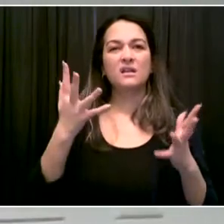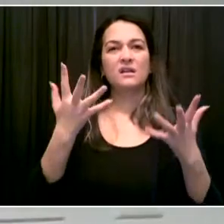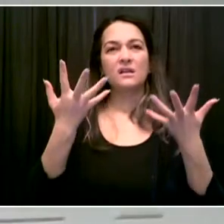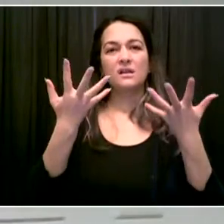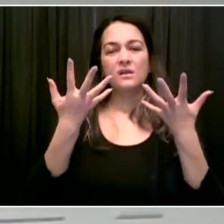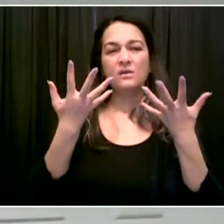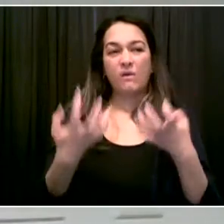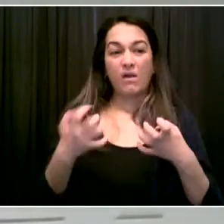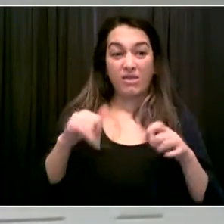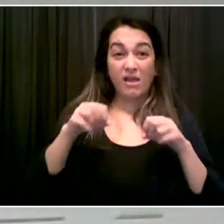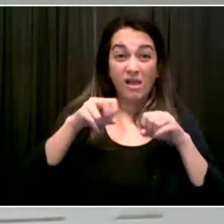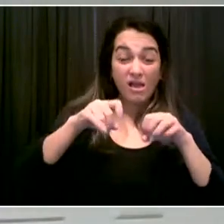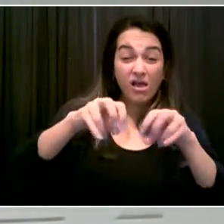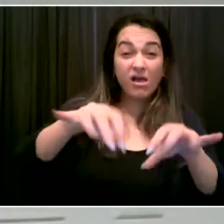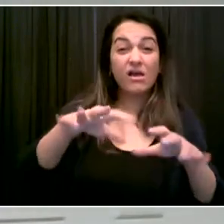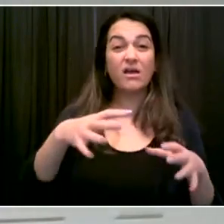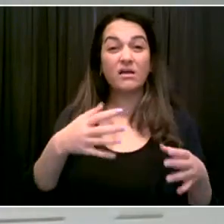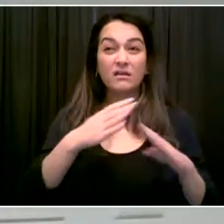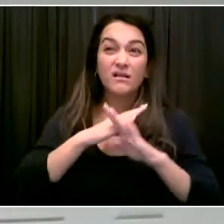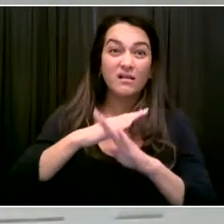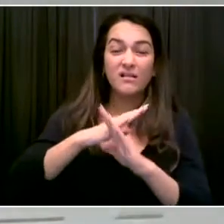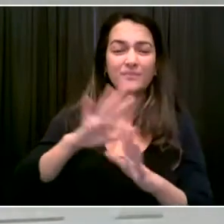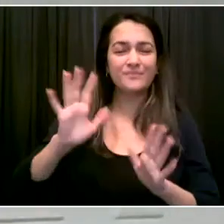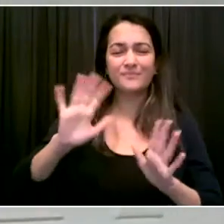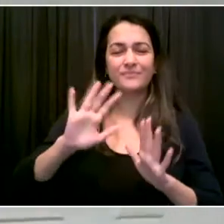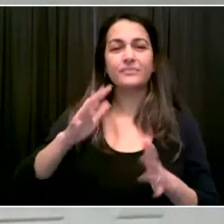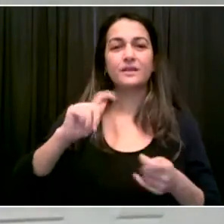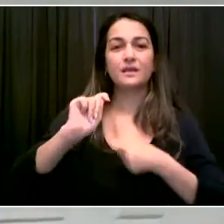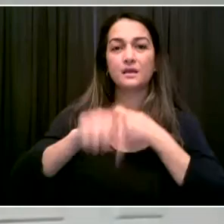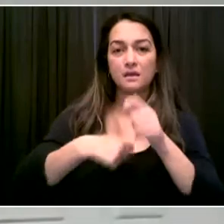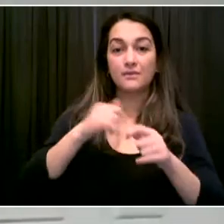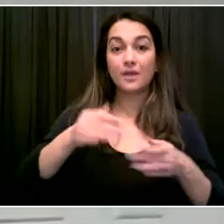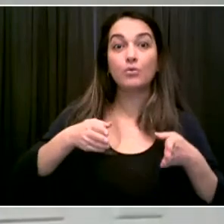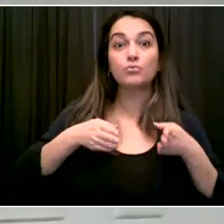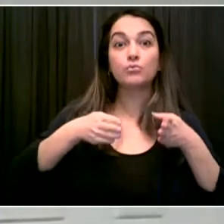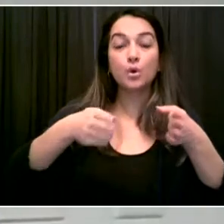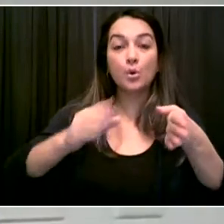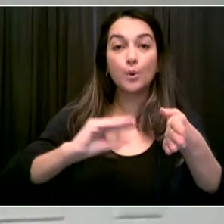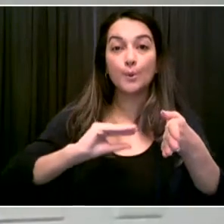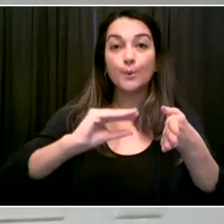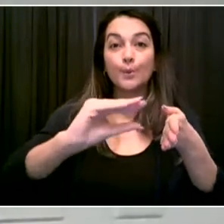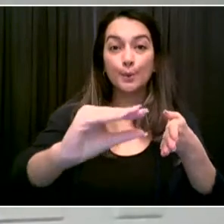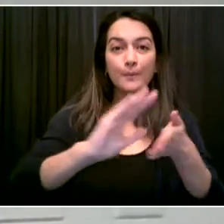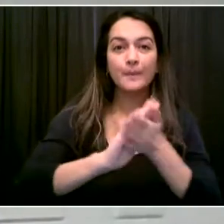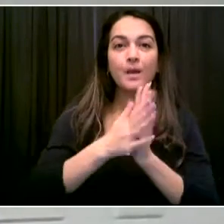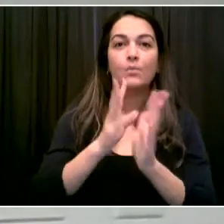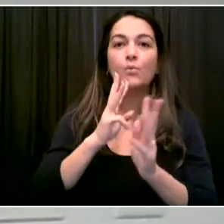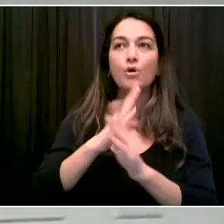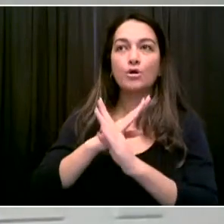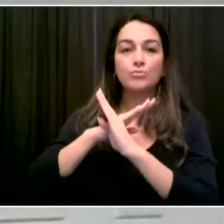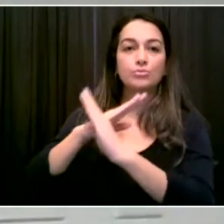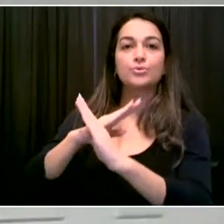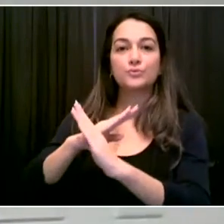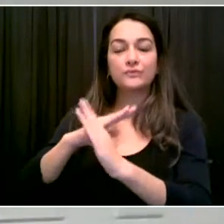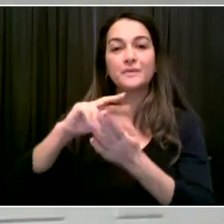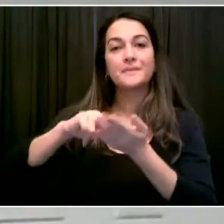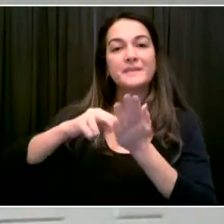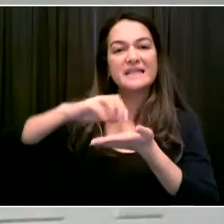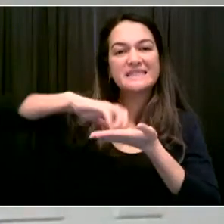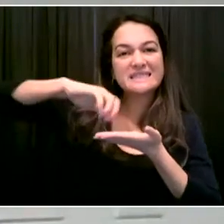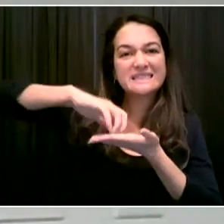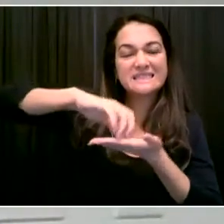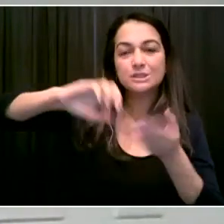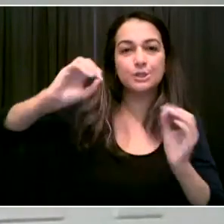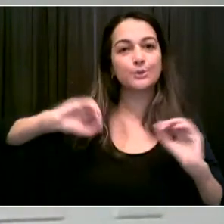and intact for 20 more years. And combined with the reduced load, we are really helping